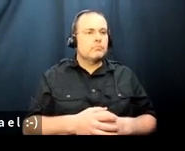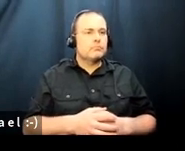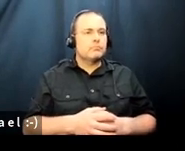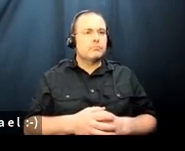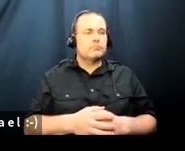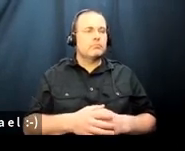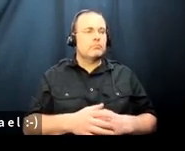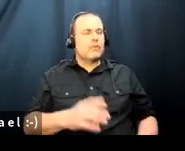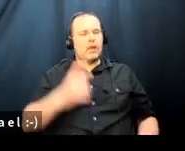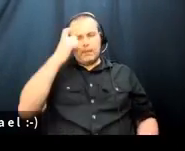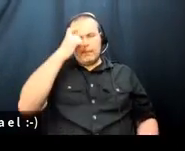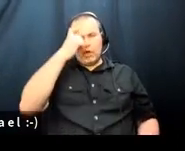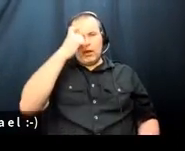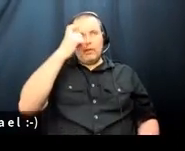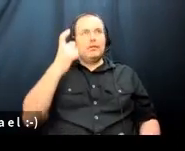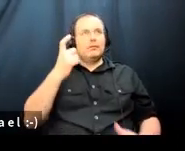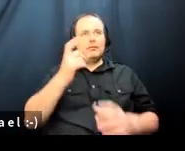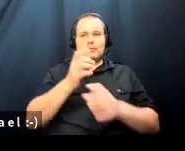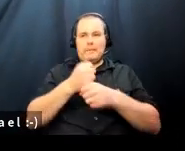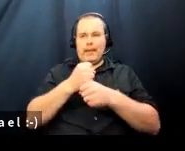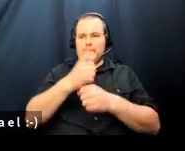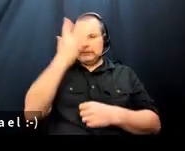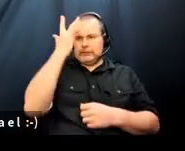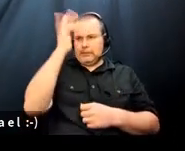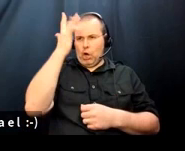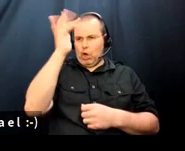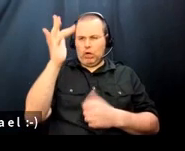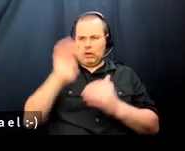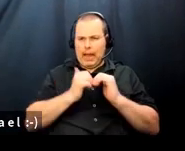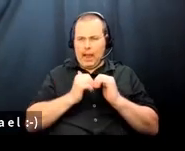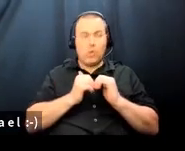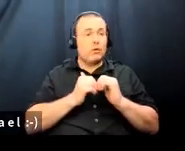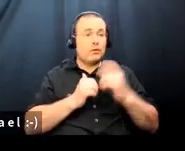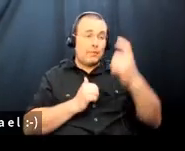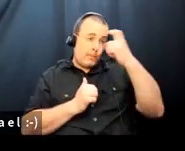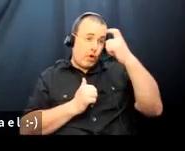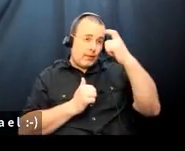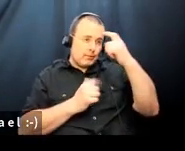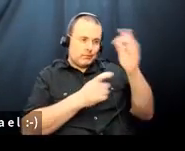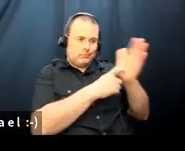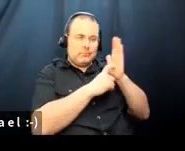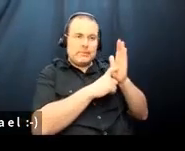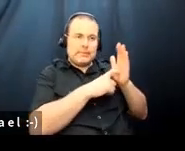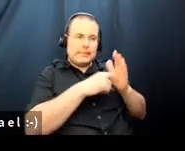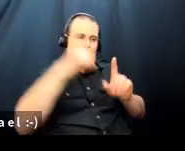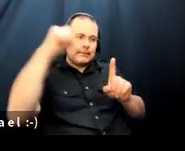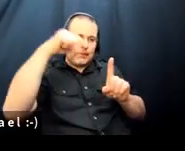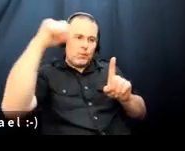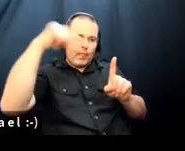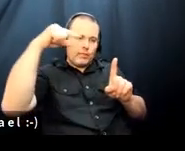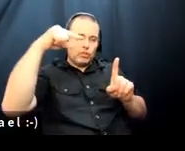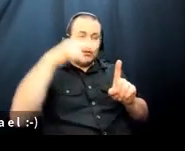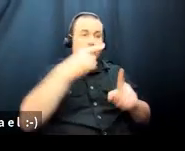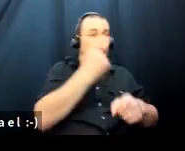smarter? Well, brains require stimulation of the right kind at the